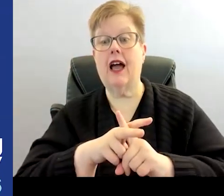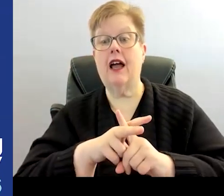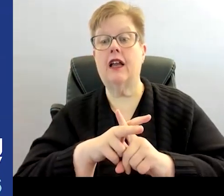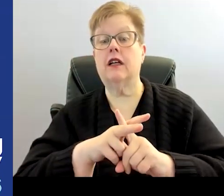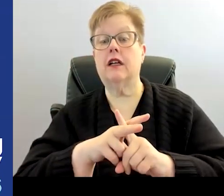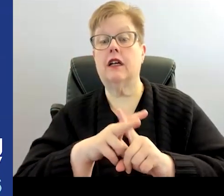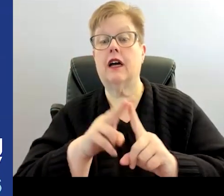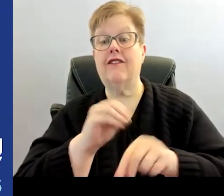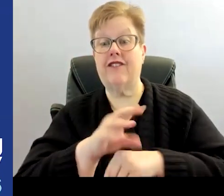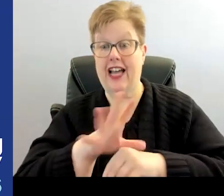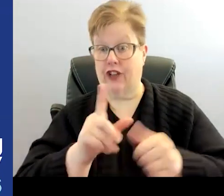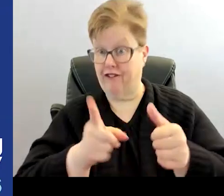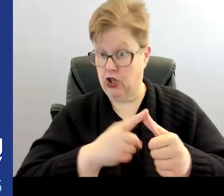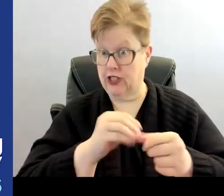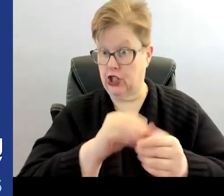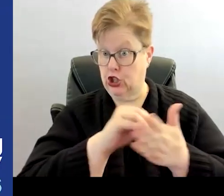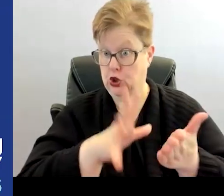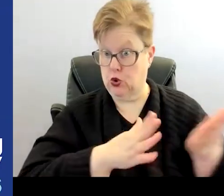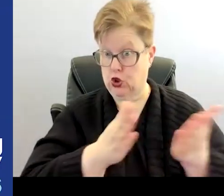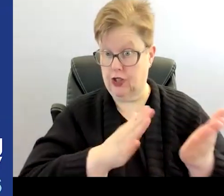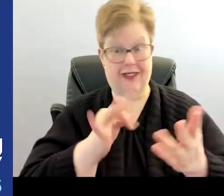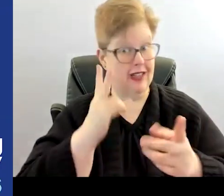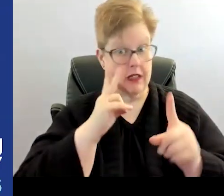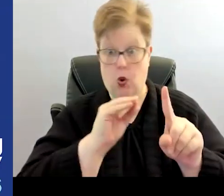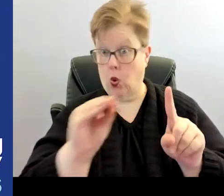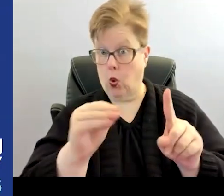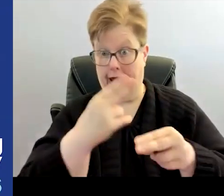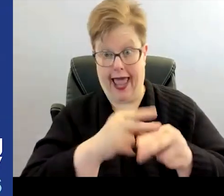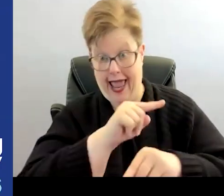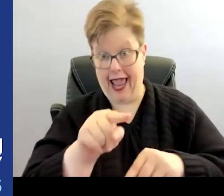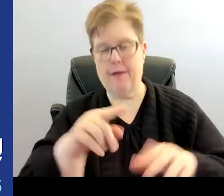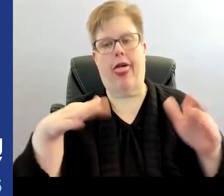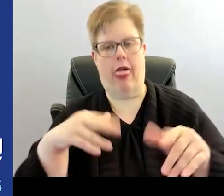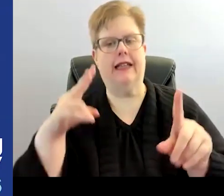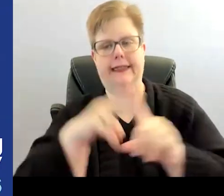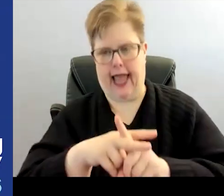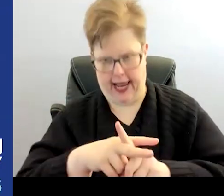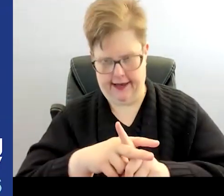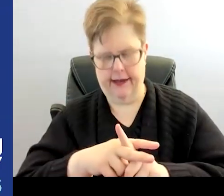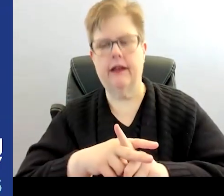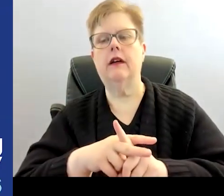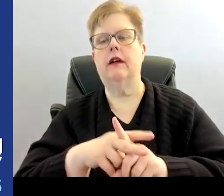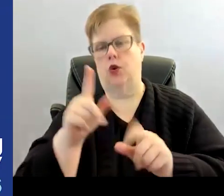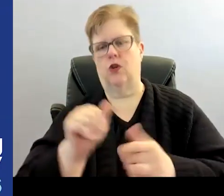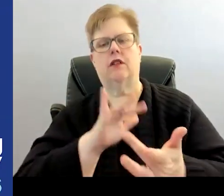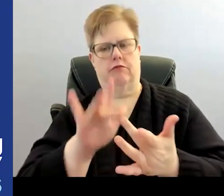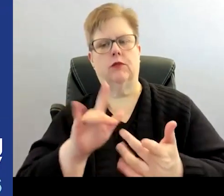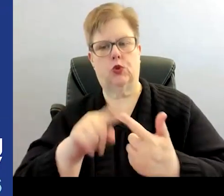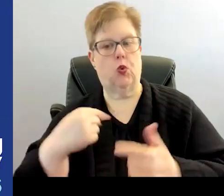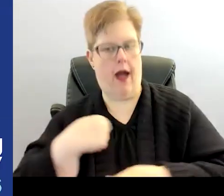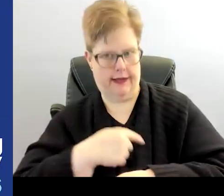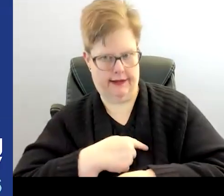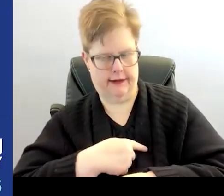your Student Services Center. If you don't see a person there, that means you haven't yet been assigned one. You can reach out to